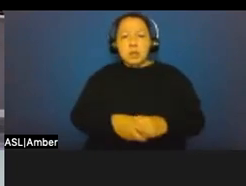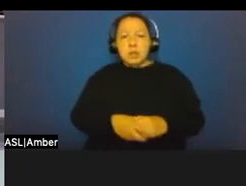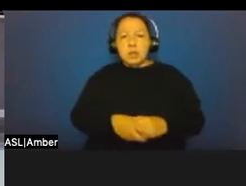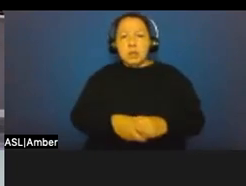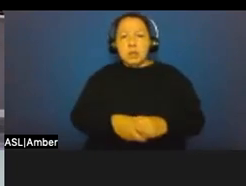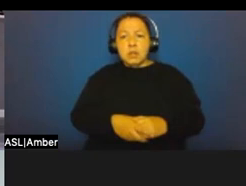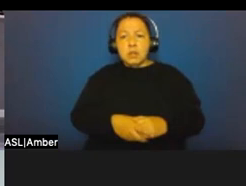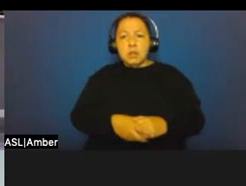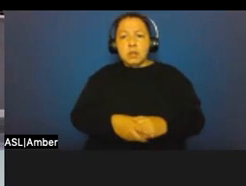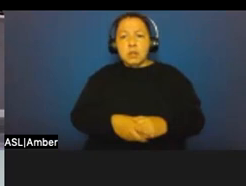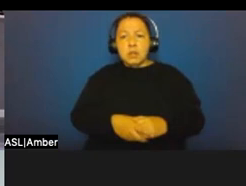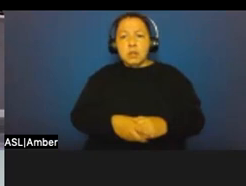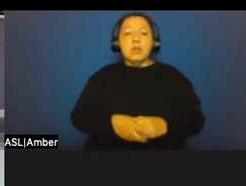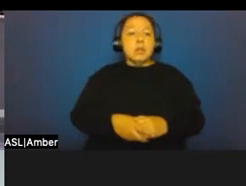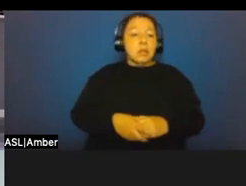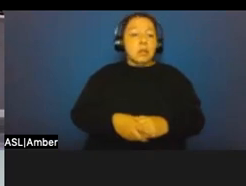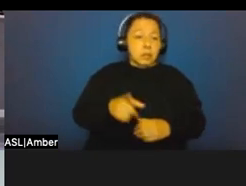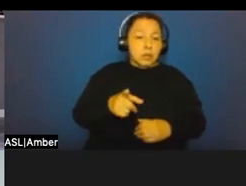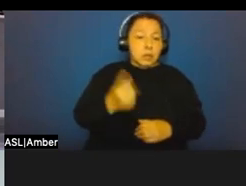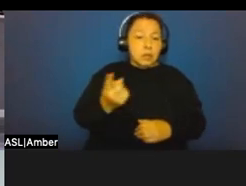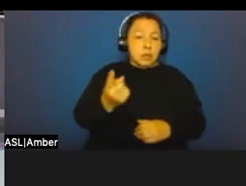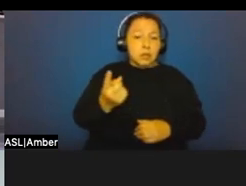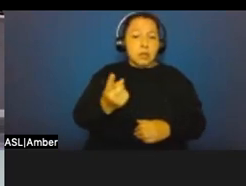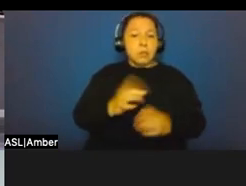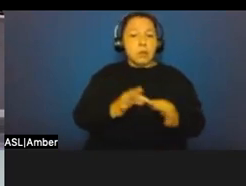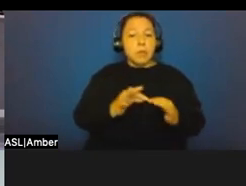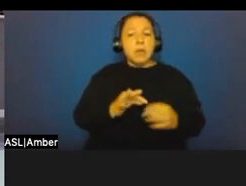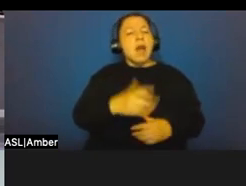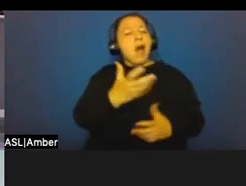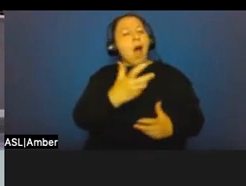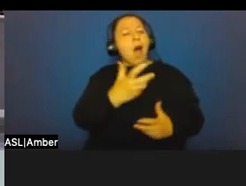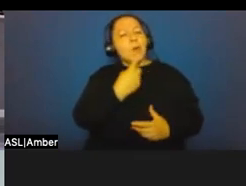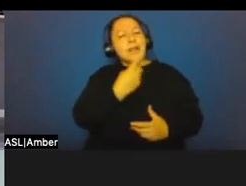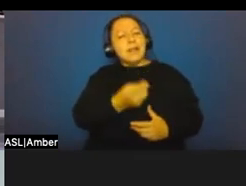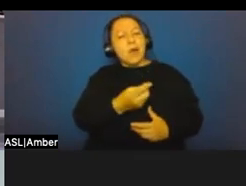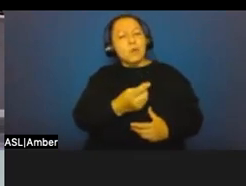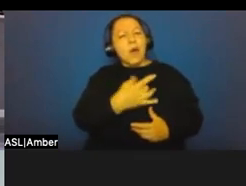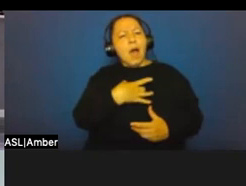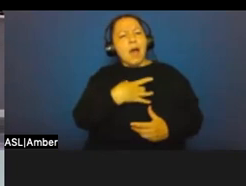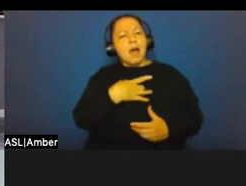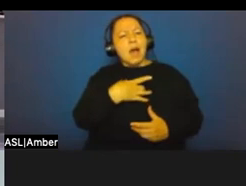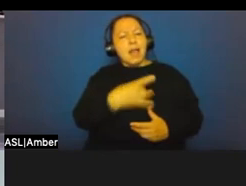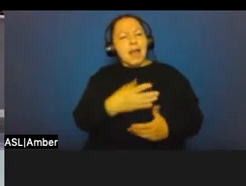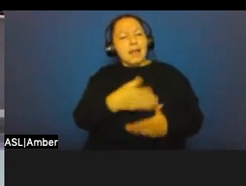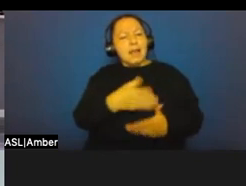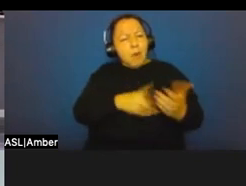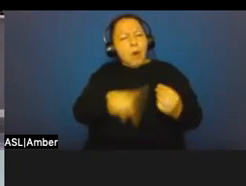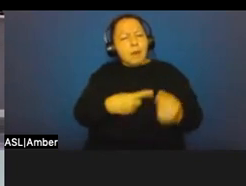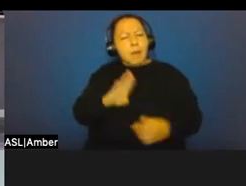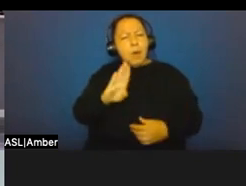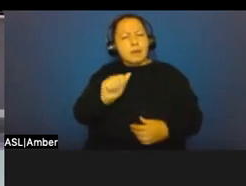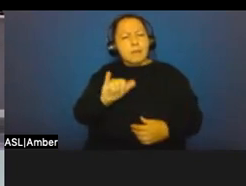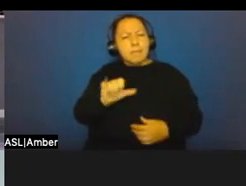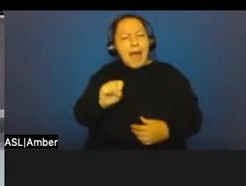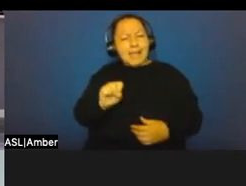Yeah, I just wanted to say I like the part about the bias, knowing, like what your limits are. And